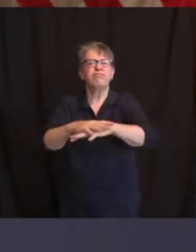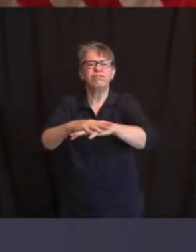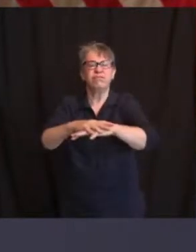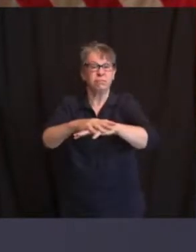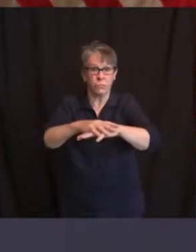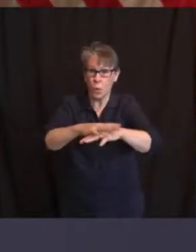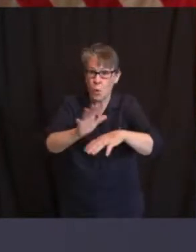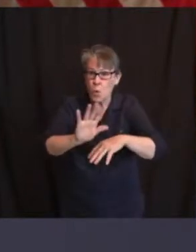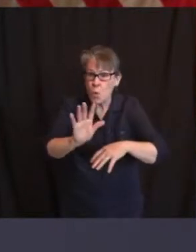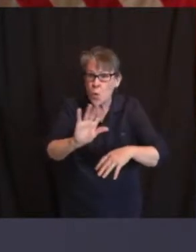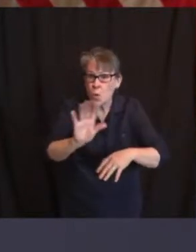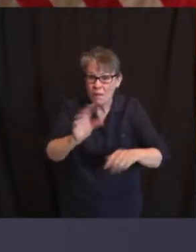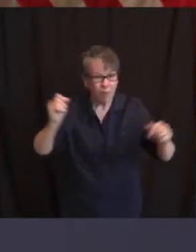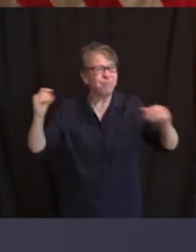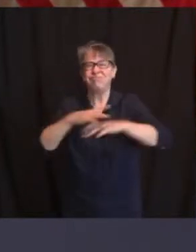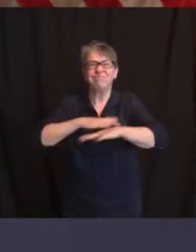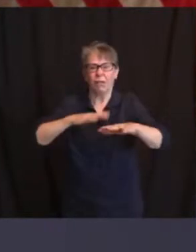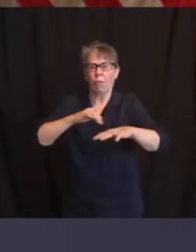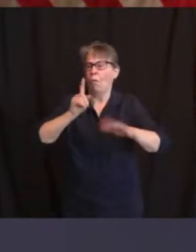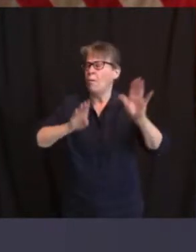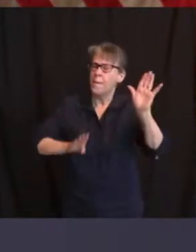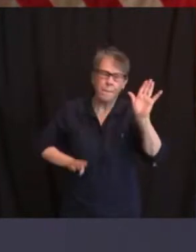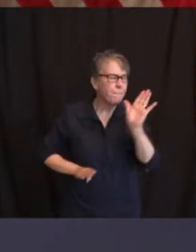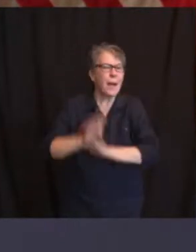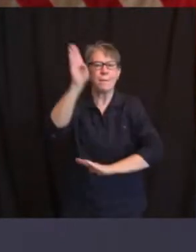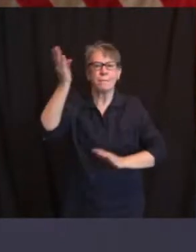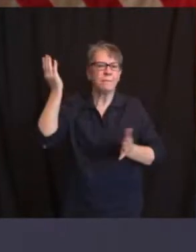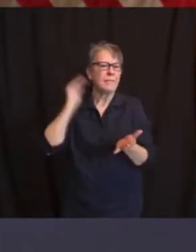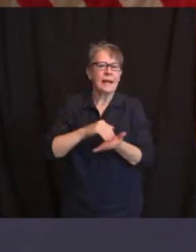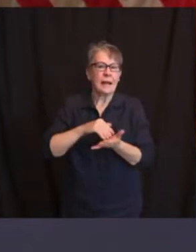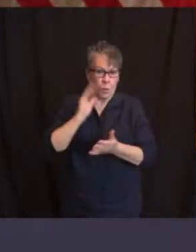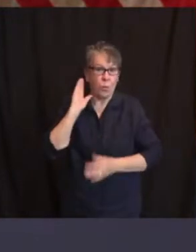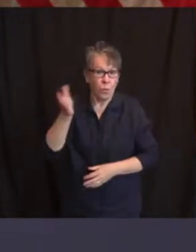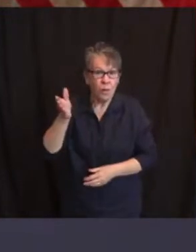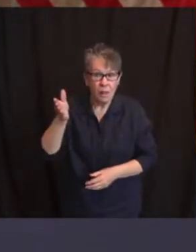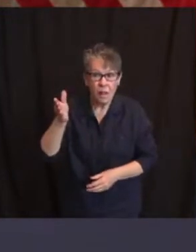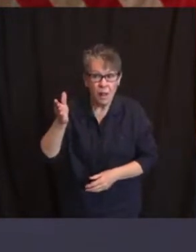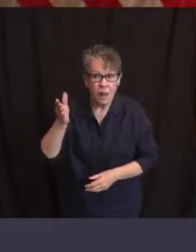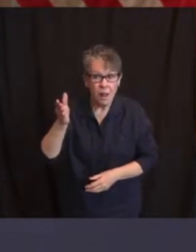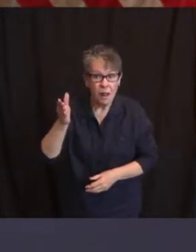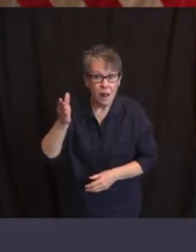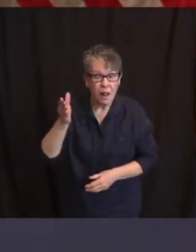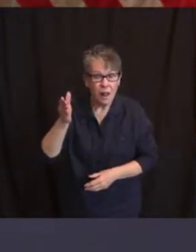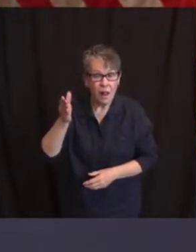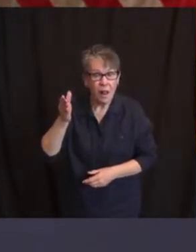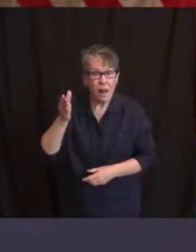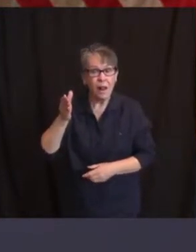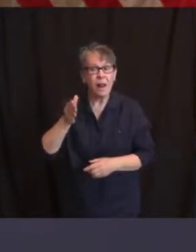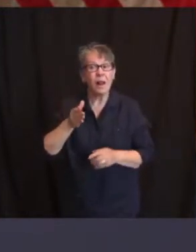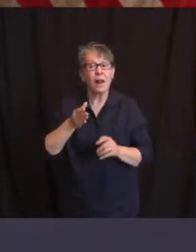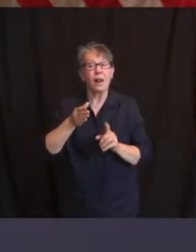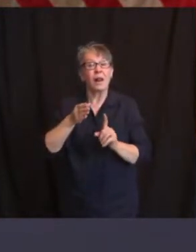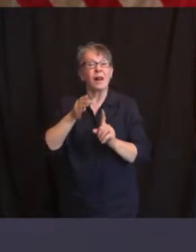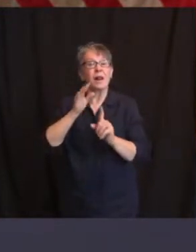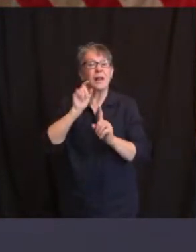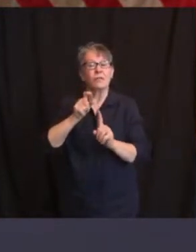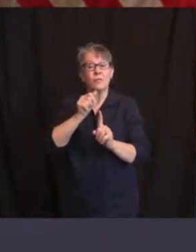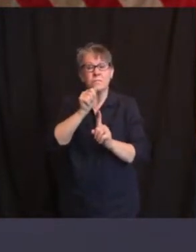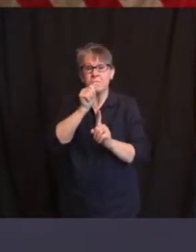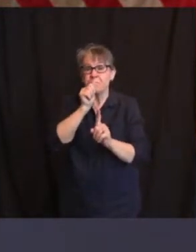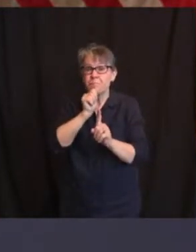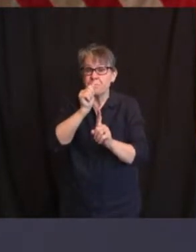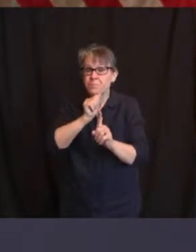for another 14 days. It's dramatic. It is dramatic. And Ed and Judy live